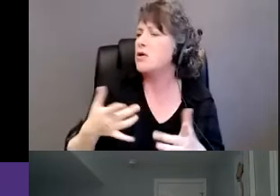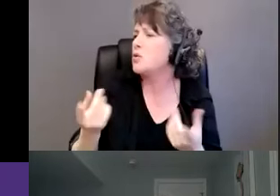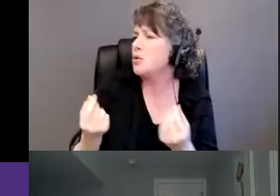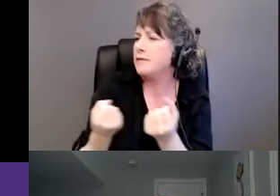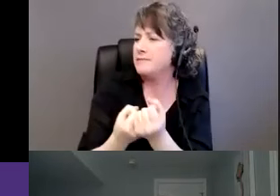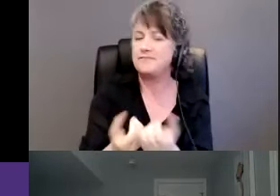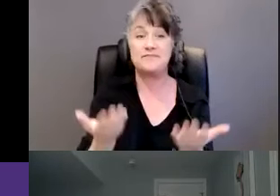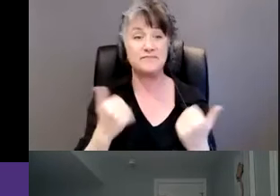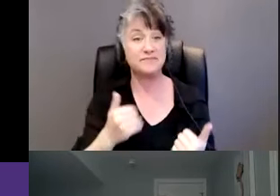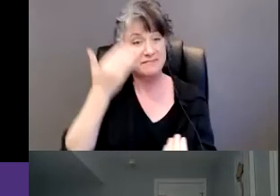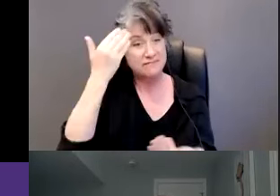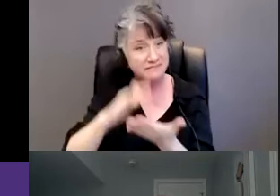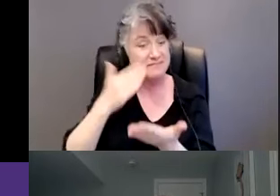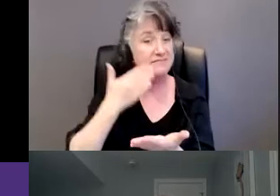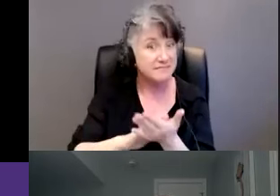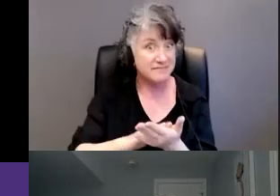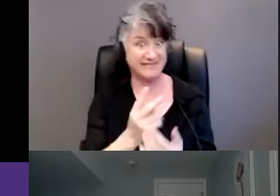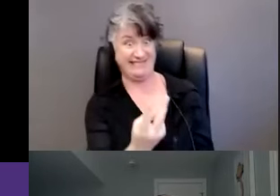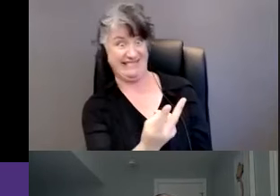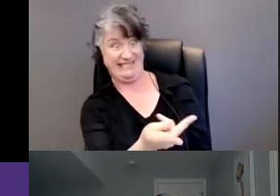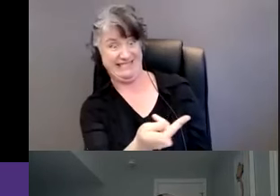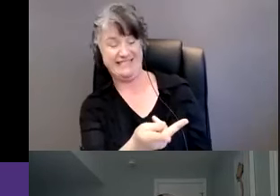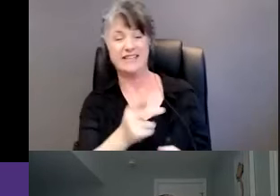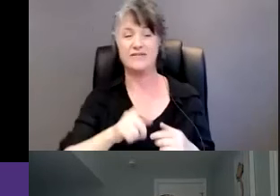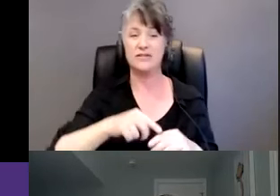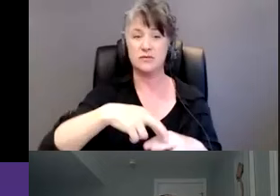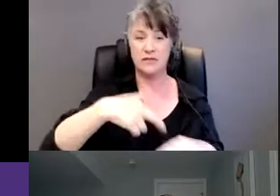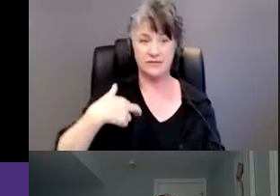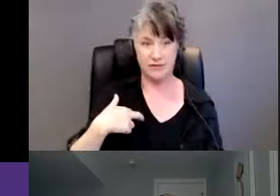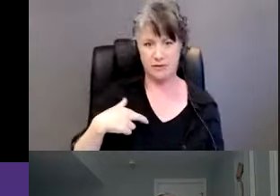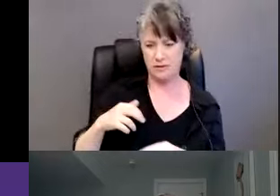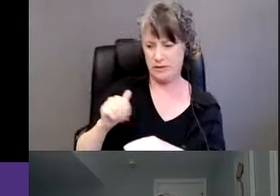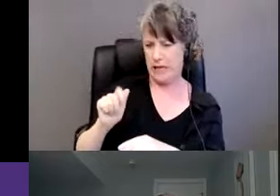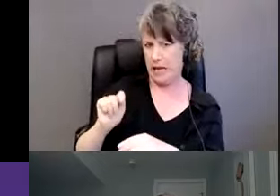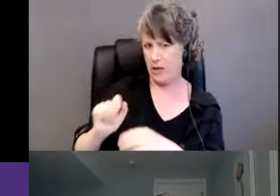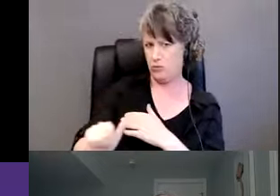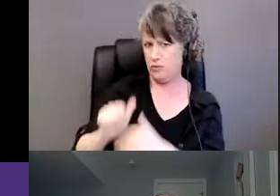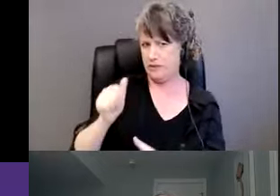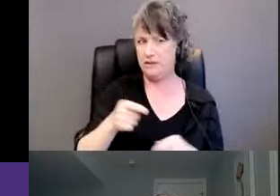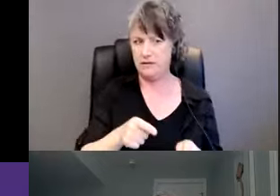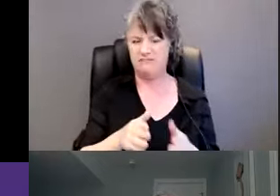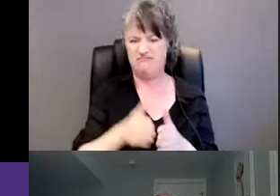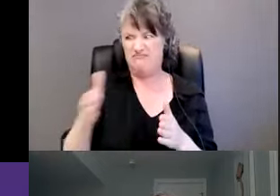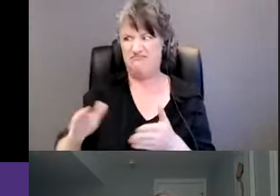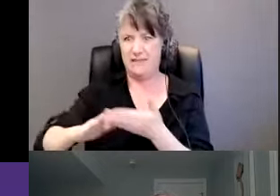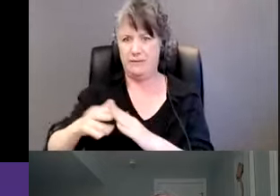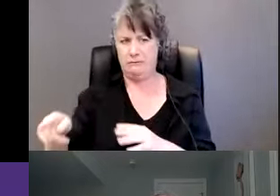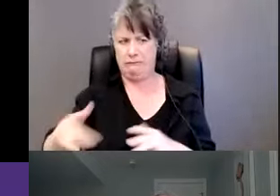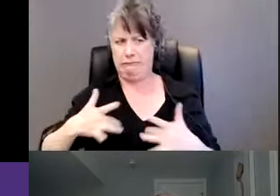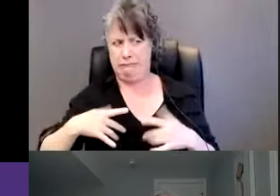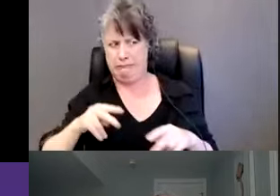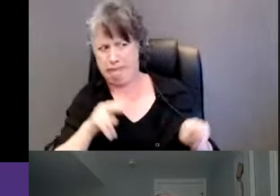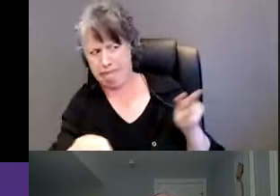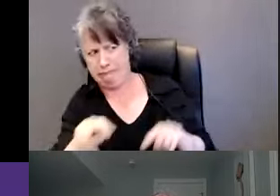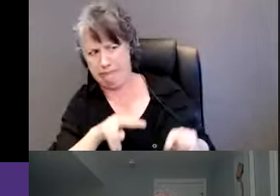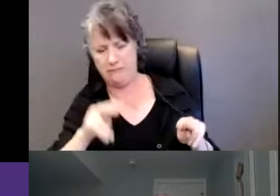and Mrs. Smith were first referred to the Community Seniors at Risk Systems Coordination Program by a neighbor who shared concerns about an